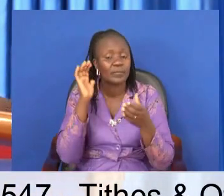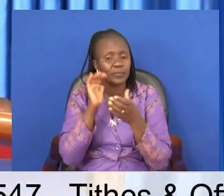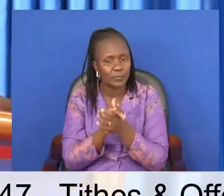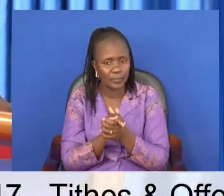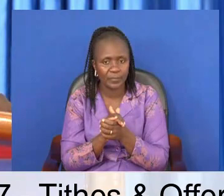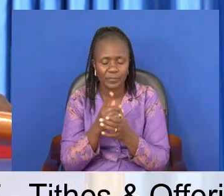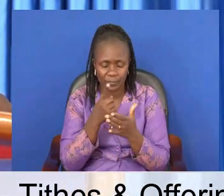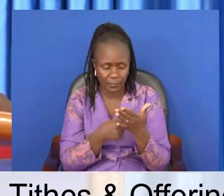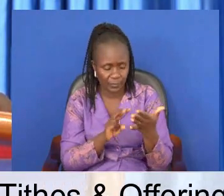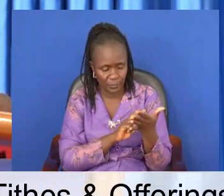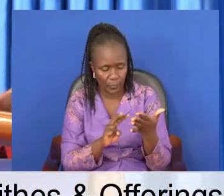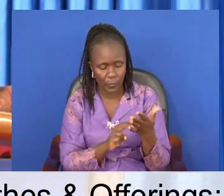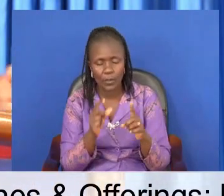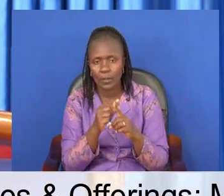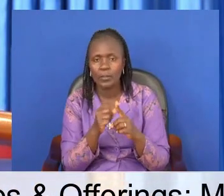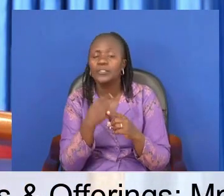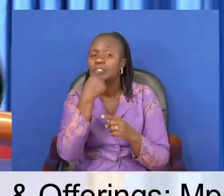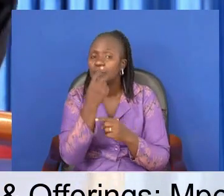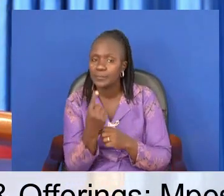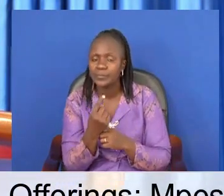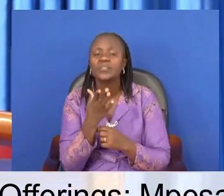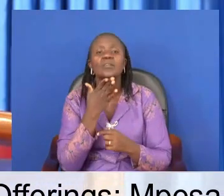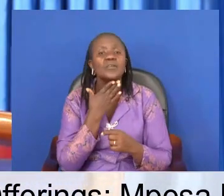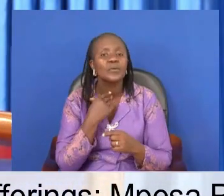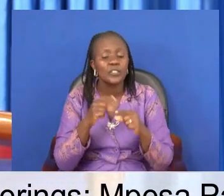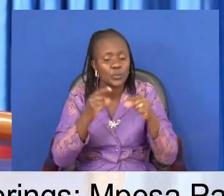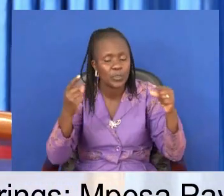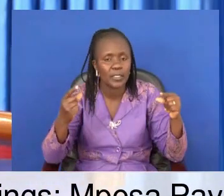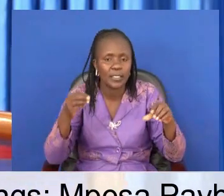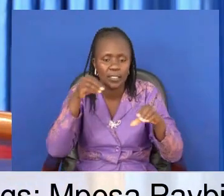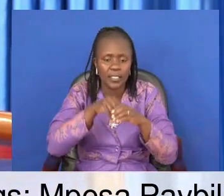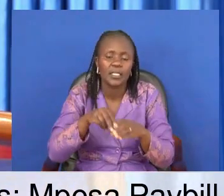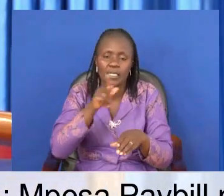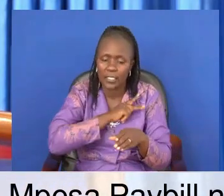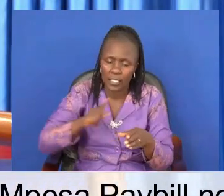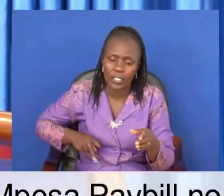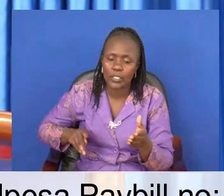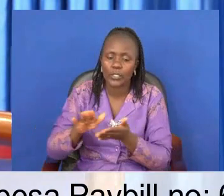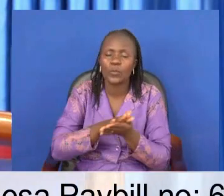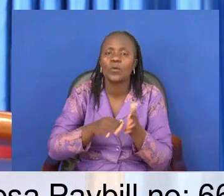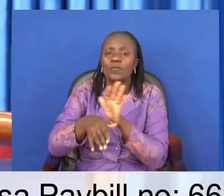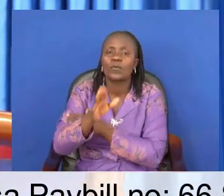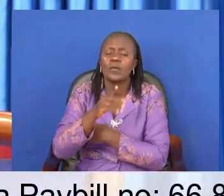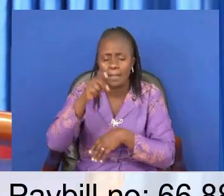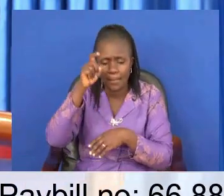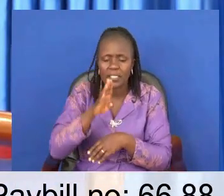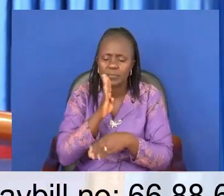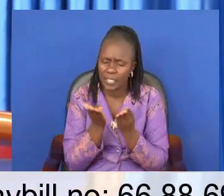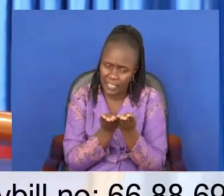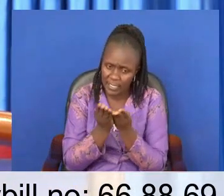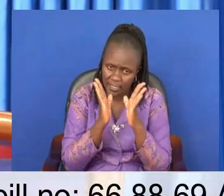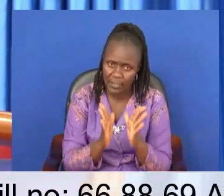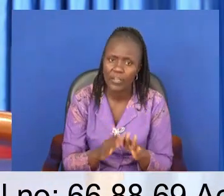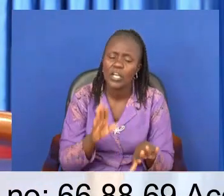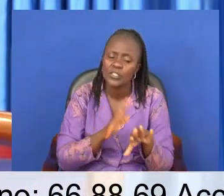believe when we read the word of God and we are told, if you want to be great in God's kingdom, then you must be a servant of all. That is the